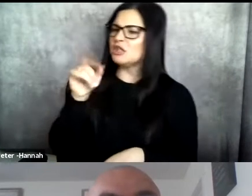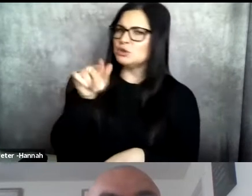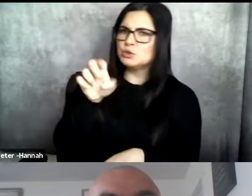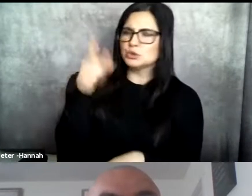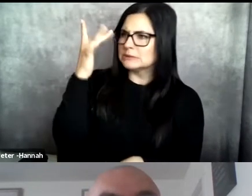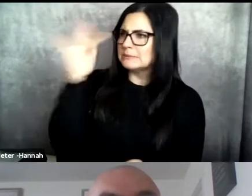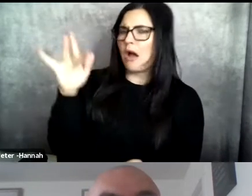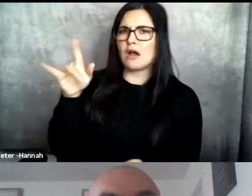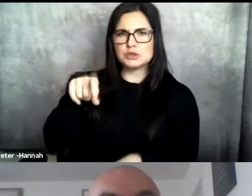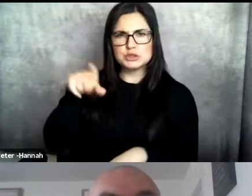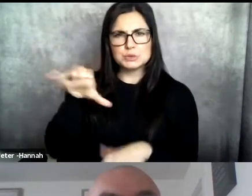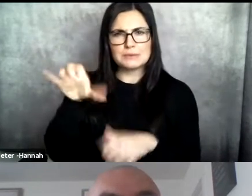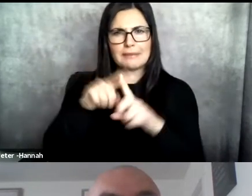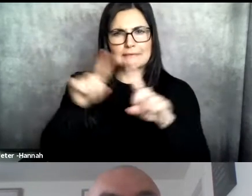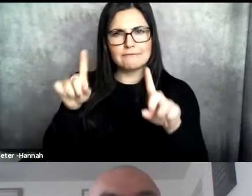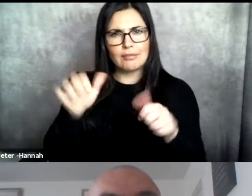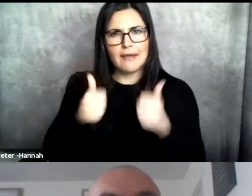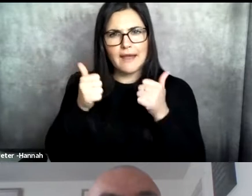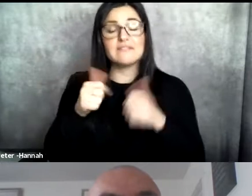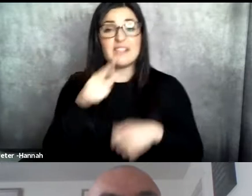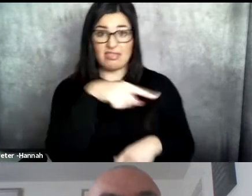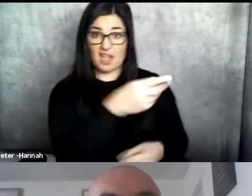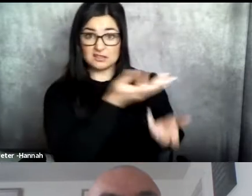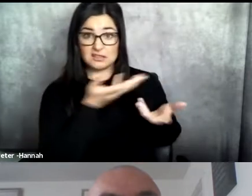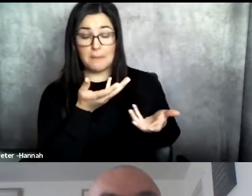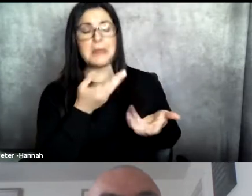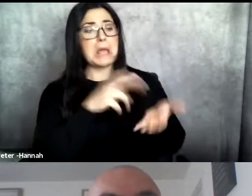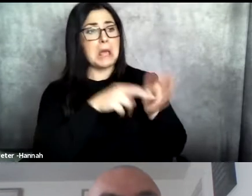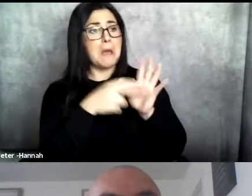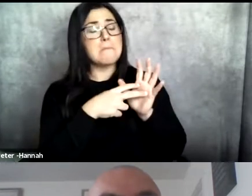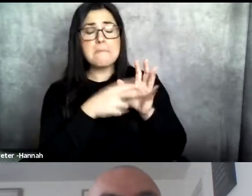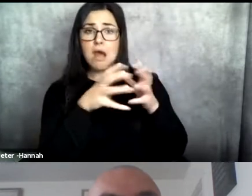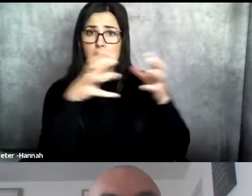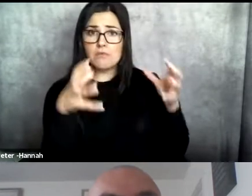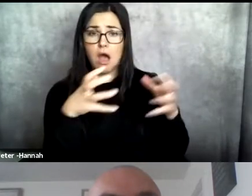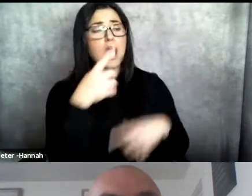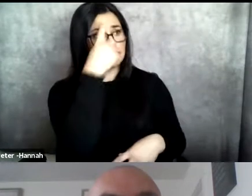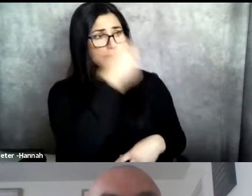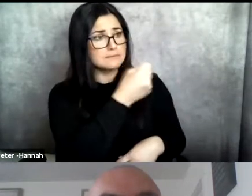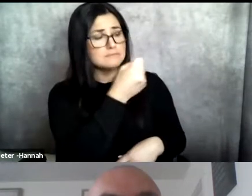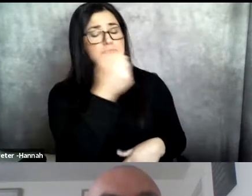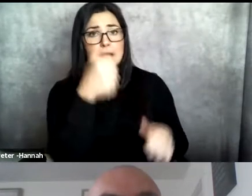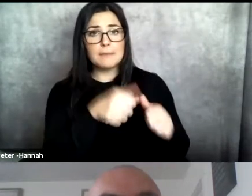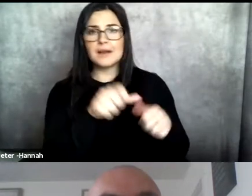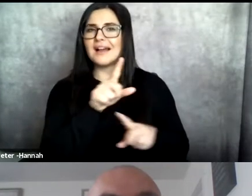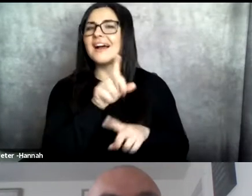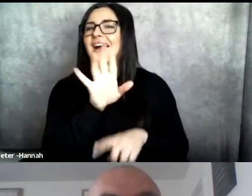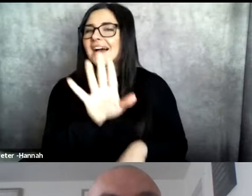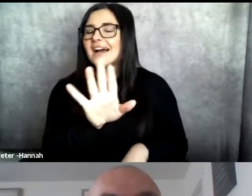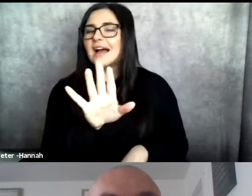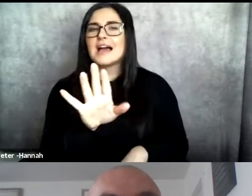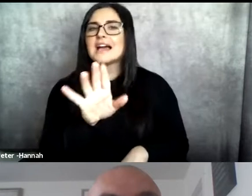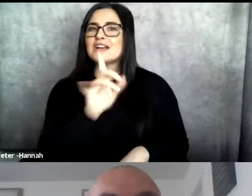intelligent, you should do something else. Even though they were telling me that, it meant a lot. And I hold on to that. I never took